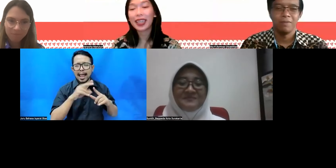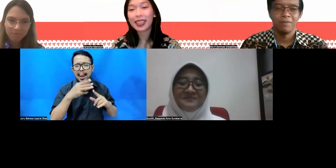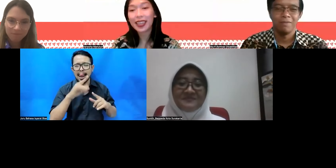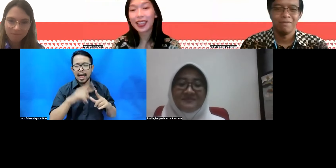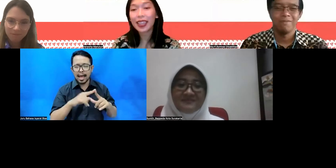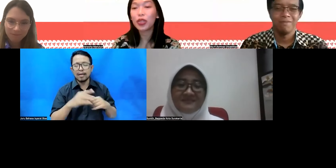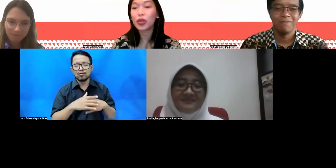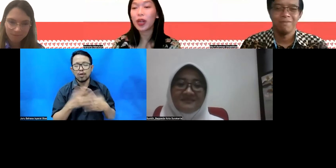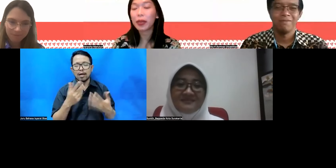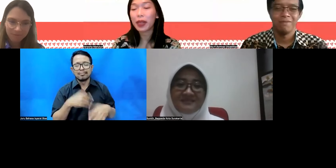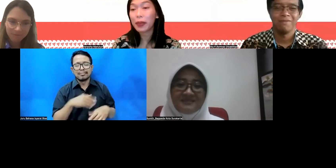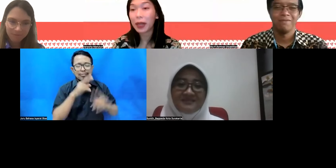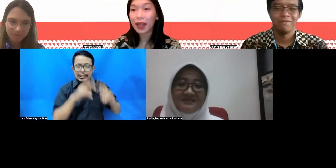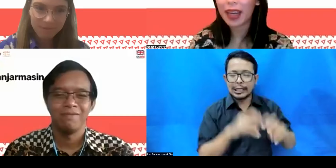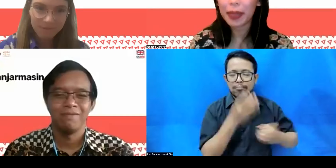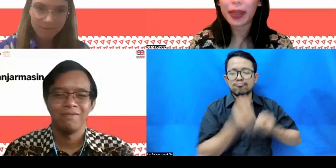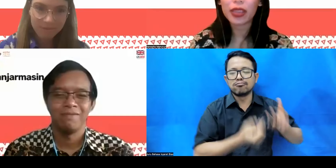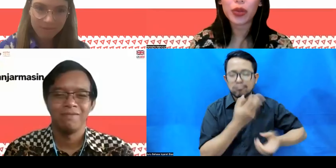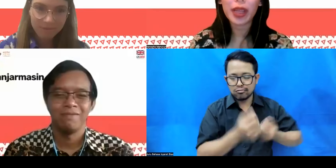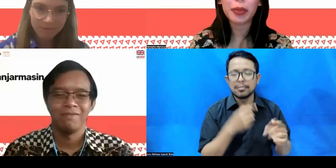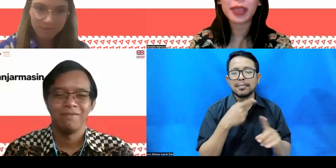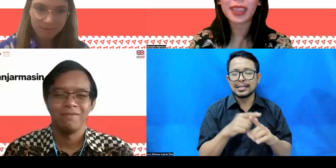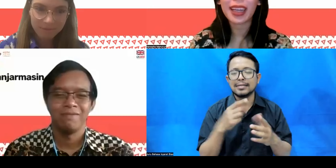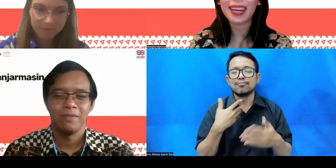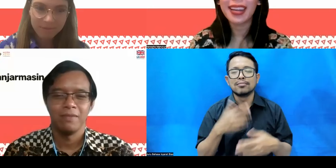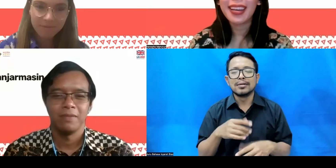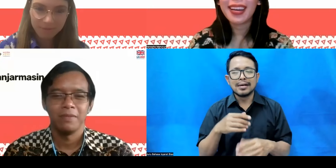Michaela for sharing the